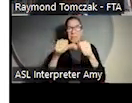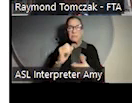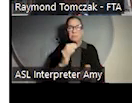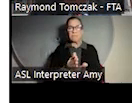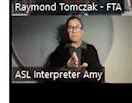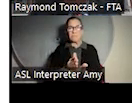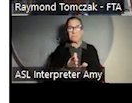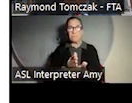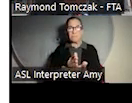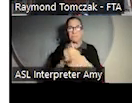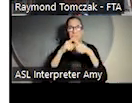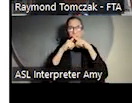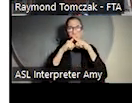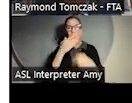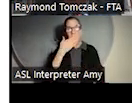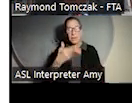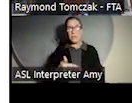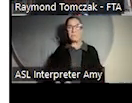You can very much.